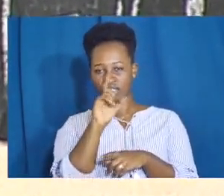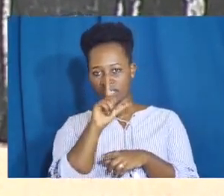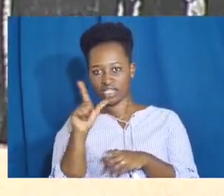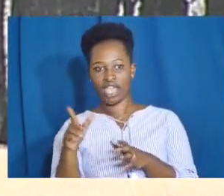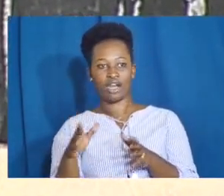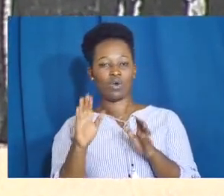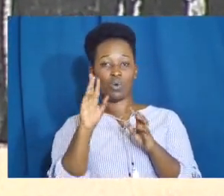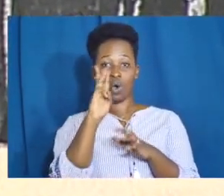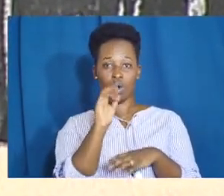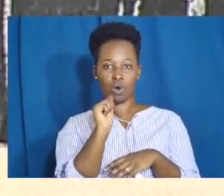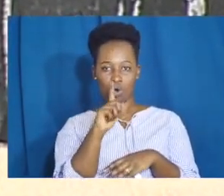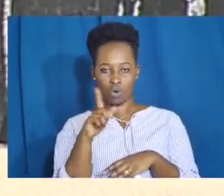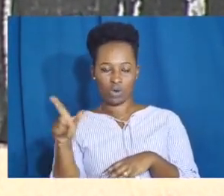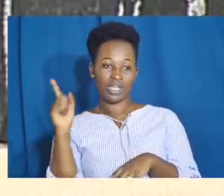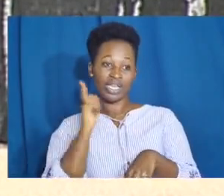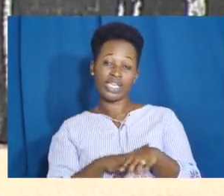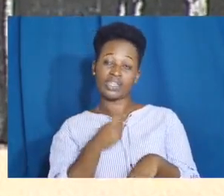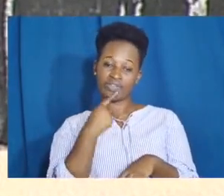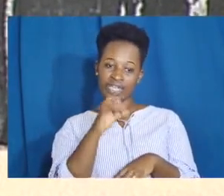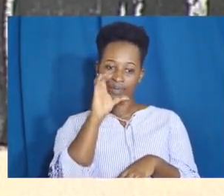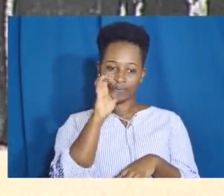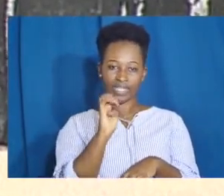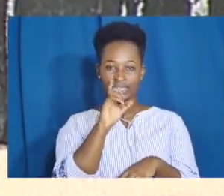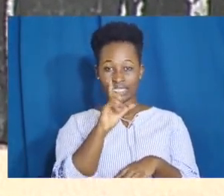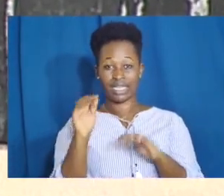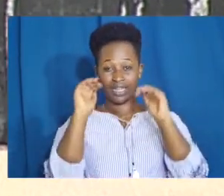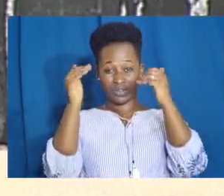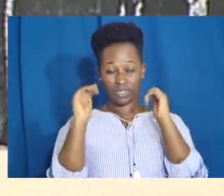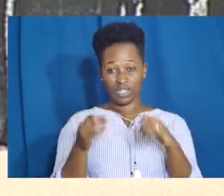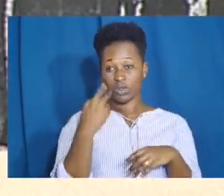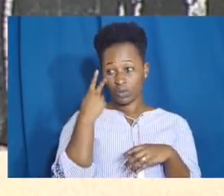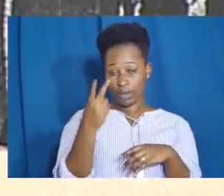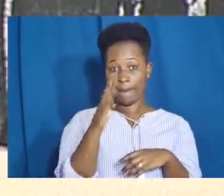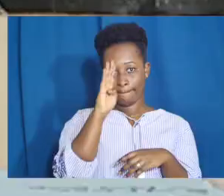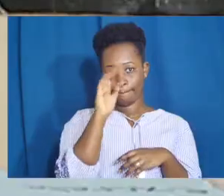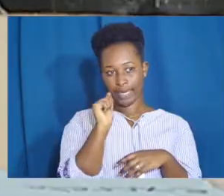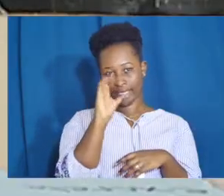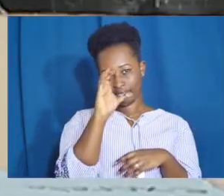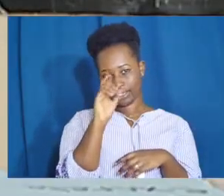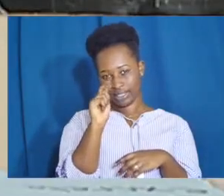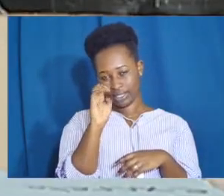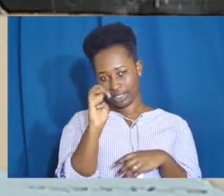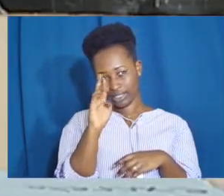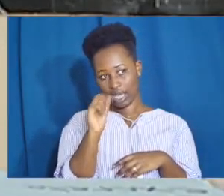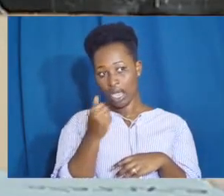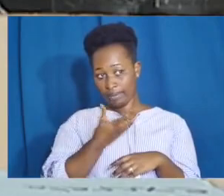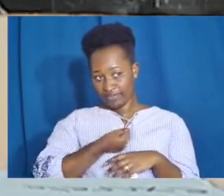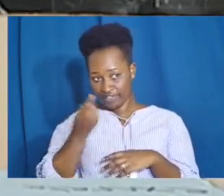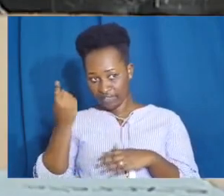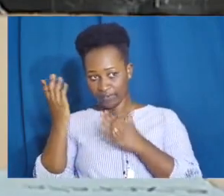cell structure, we see that bacteria have cell wall, protista don't have cell